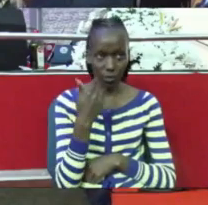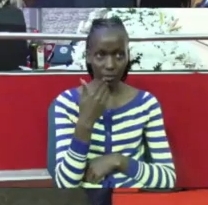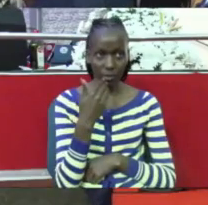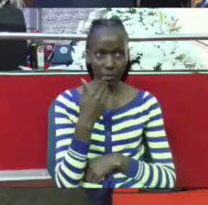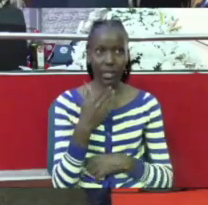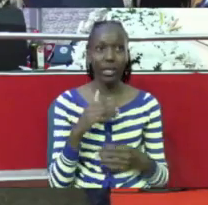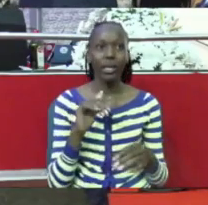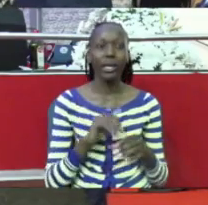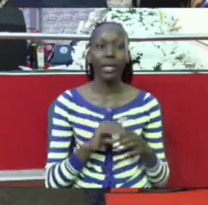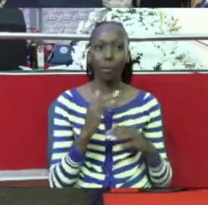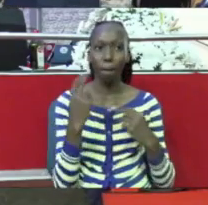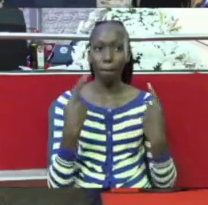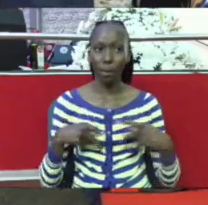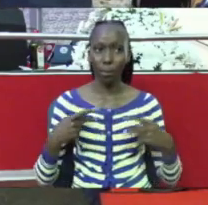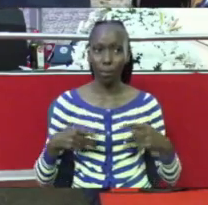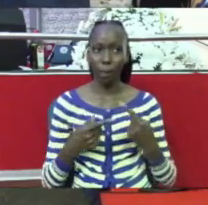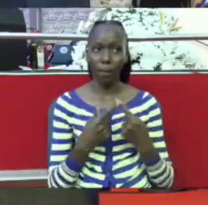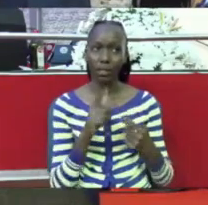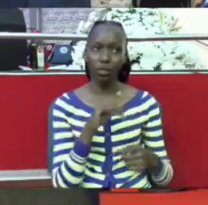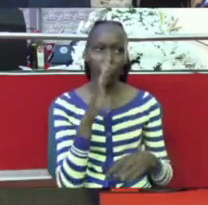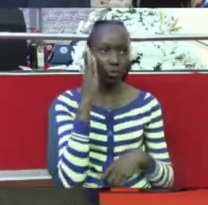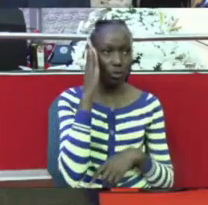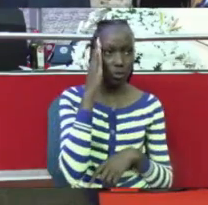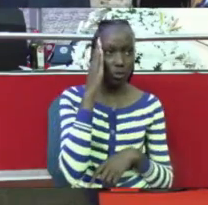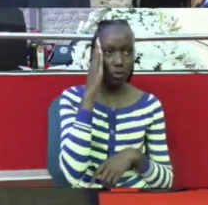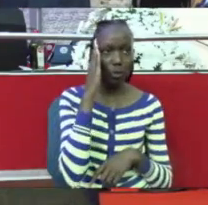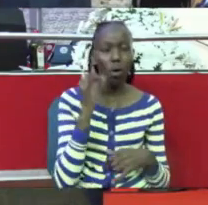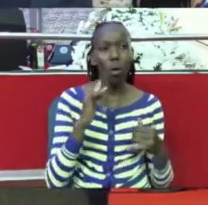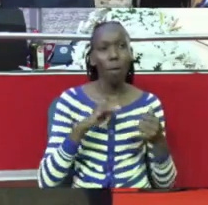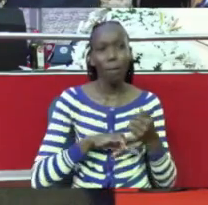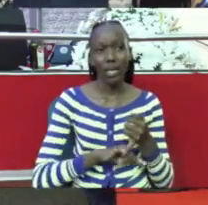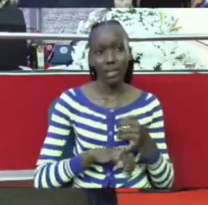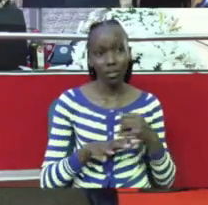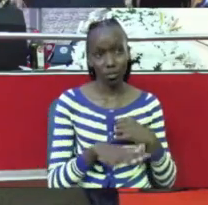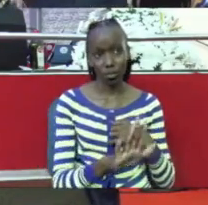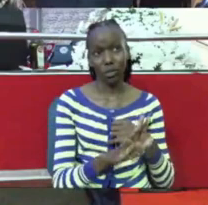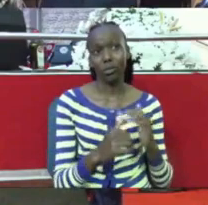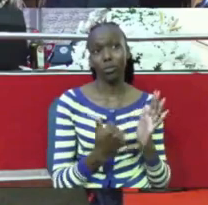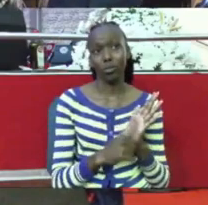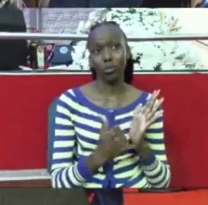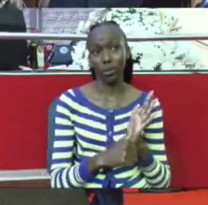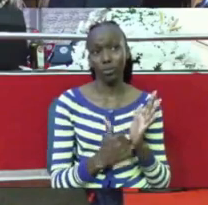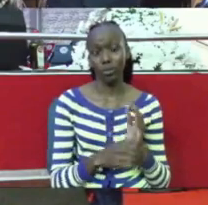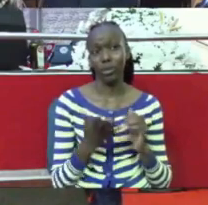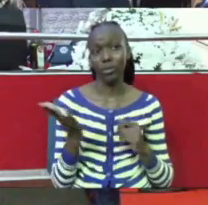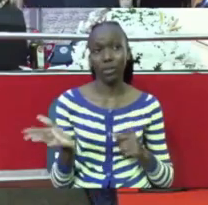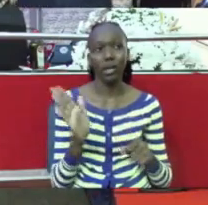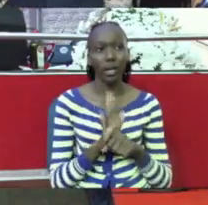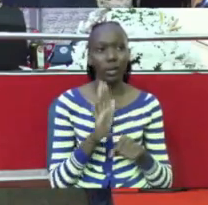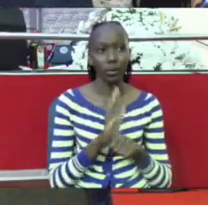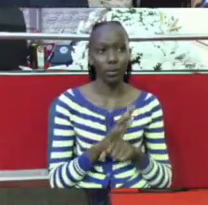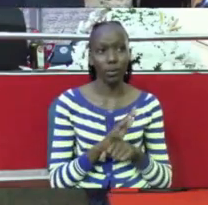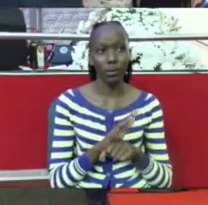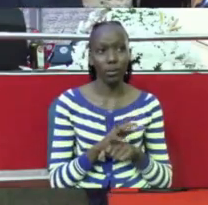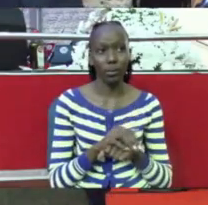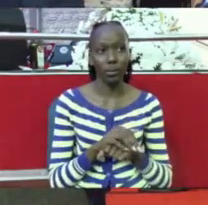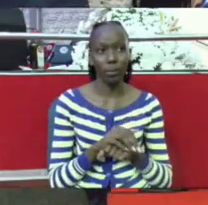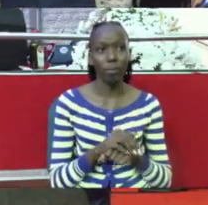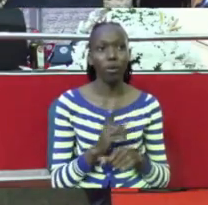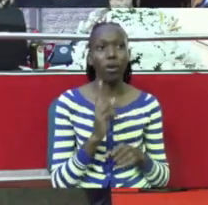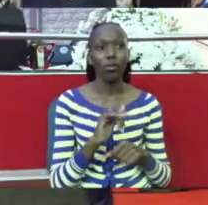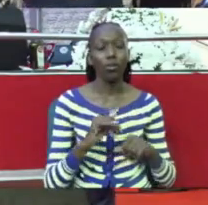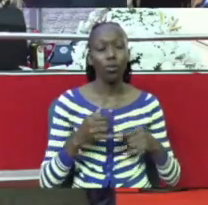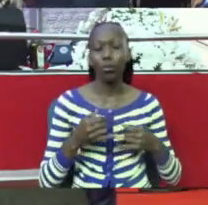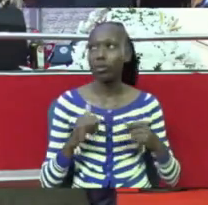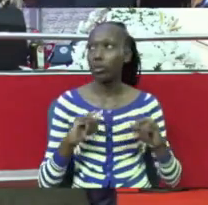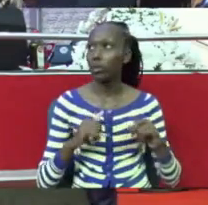unajua ndoa yako iko mashakani. You've been trying to pray and fast. Umeomba na kufunga. You've been trying to seek counsel but nothing is